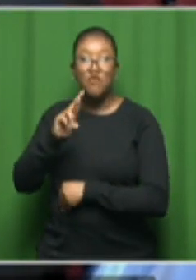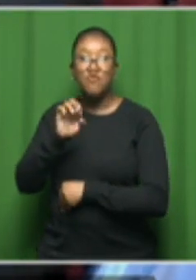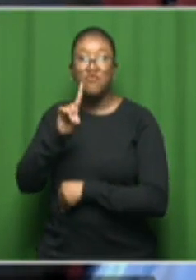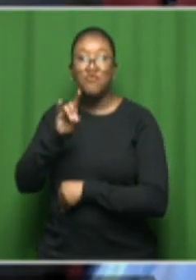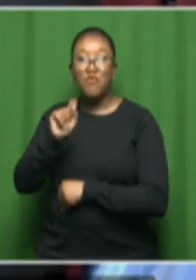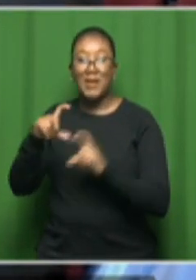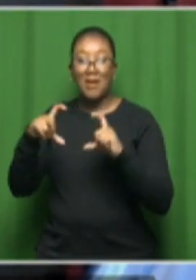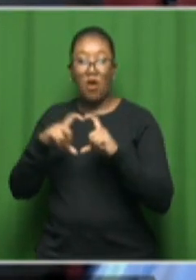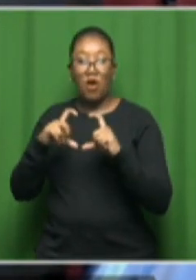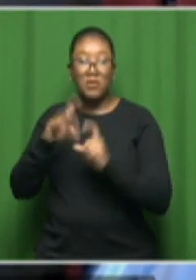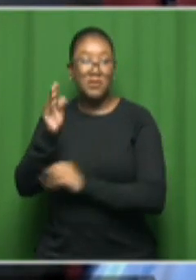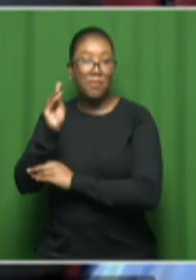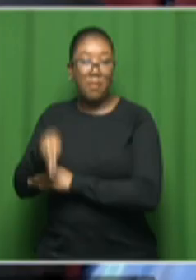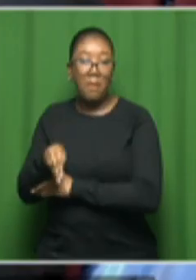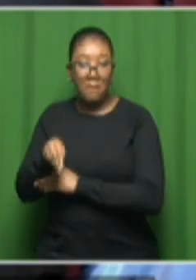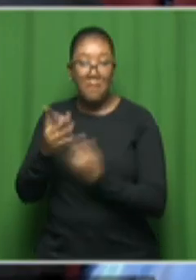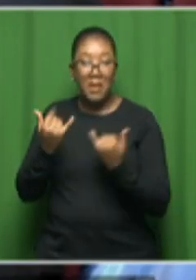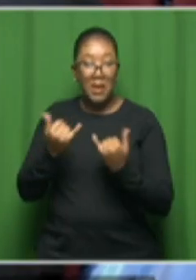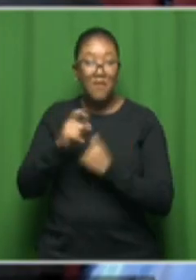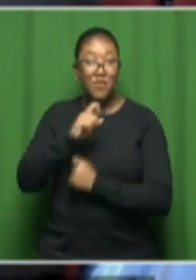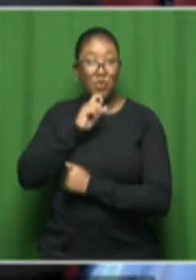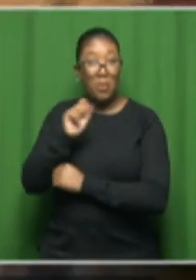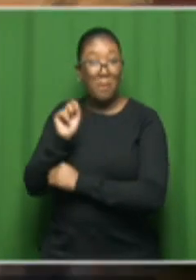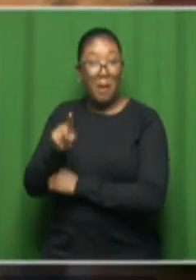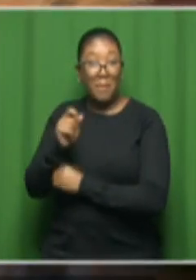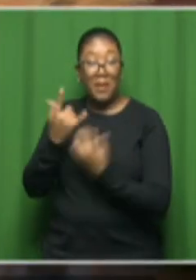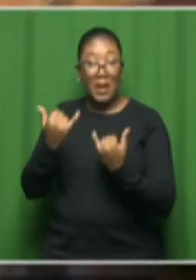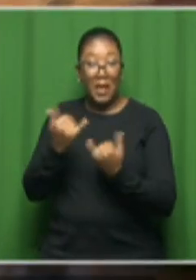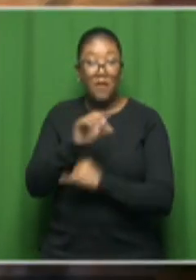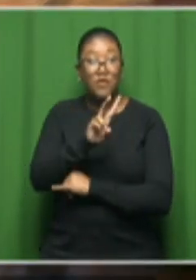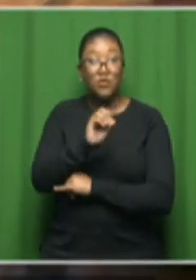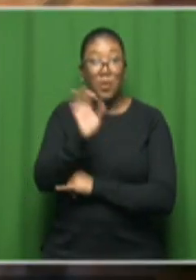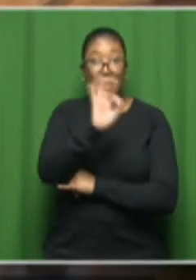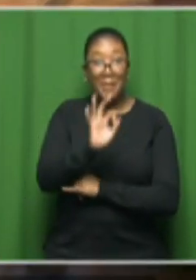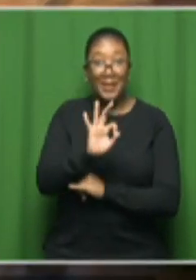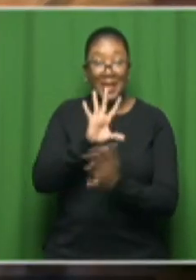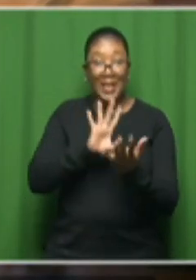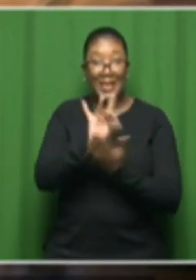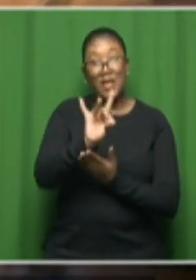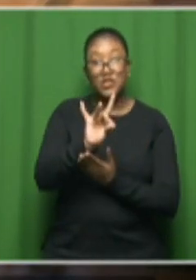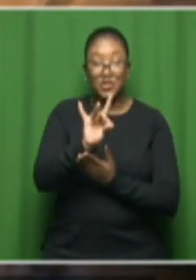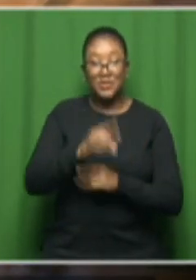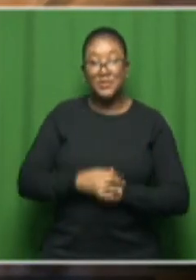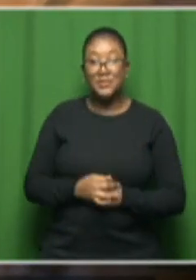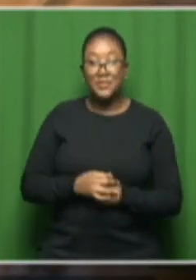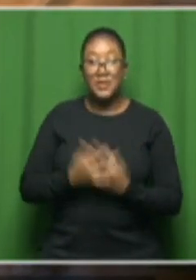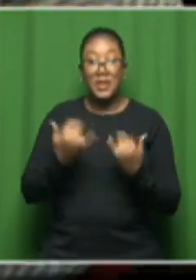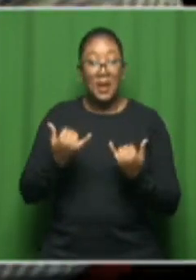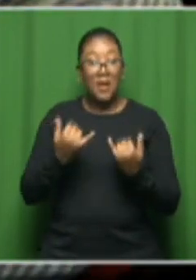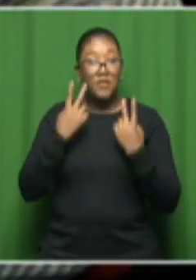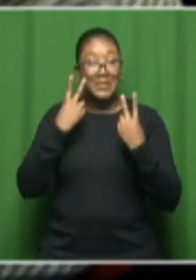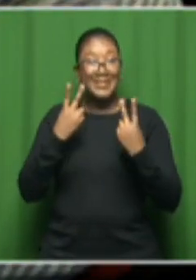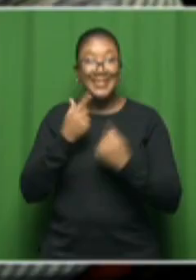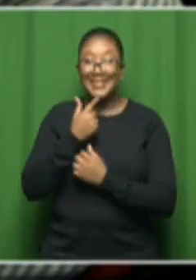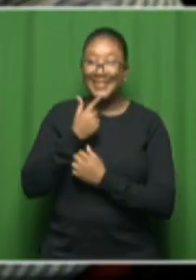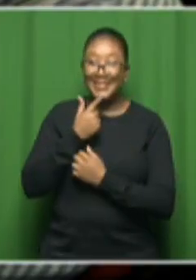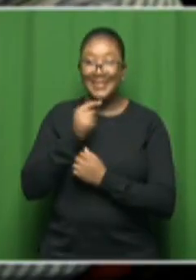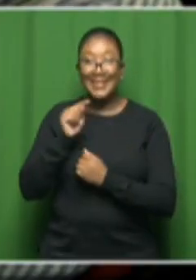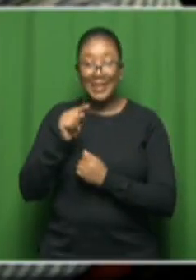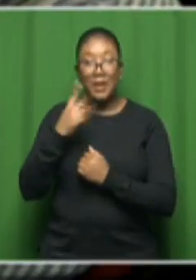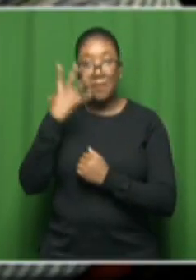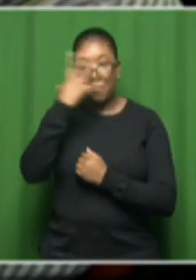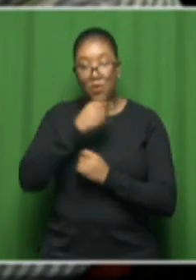fuel purchases are made by credit card, while only 20% is cash. The Fuel Retail Association says while there's beauty